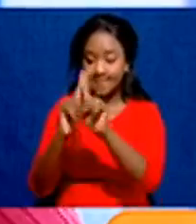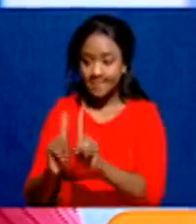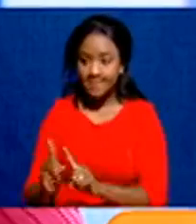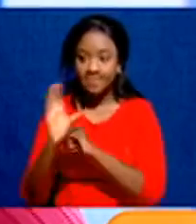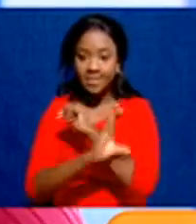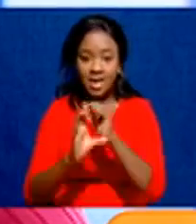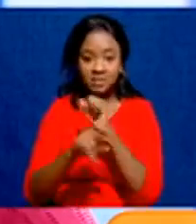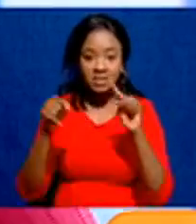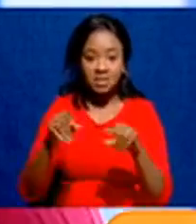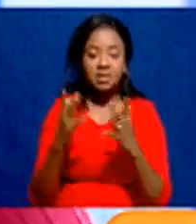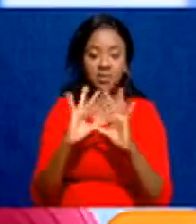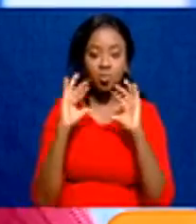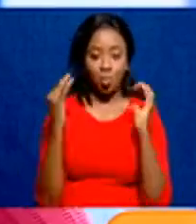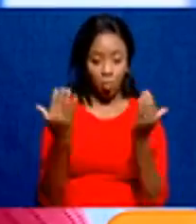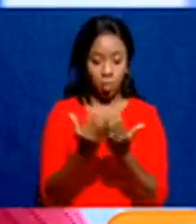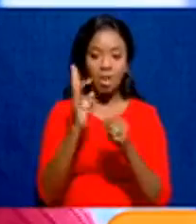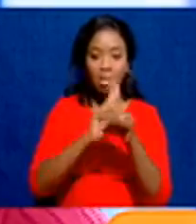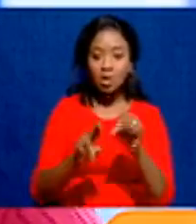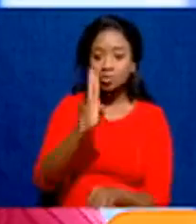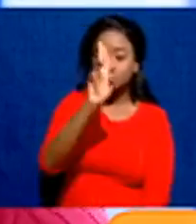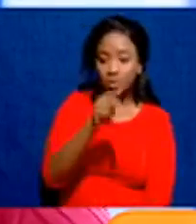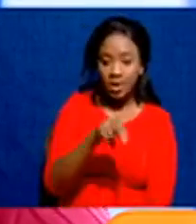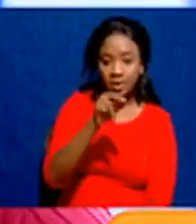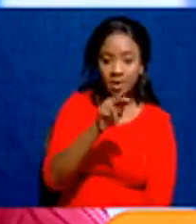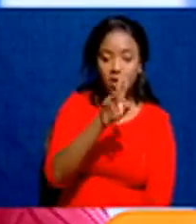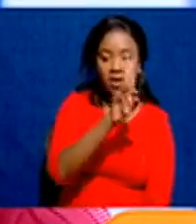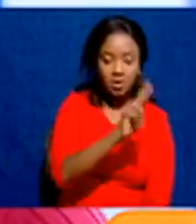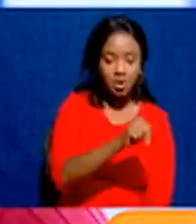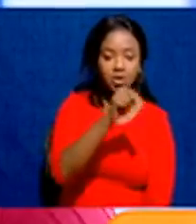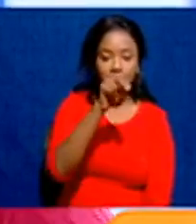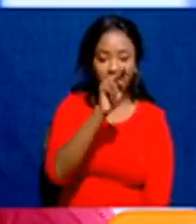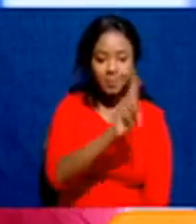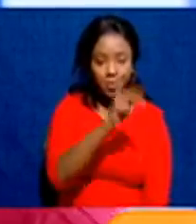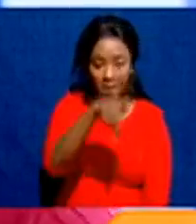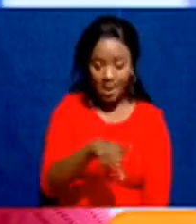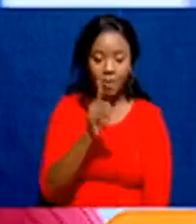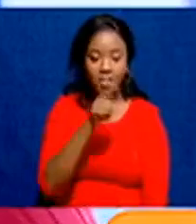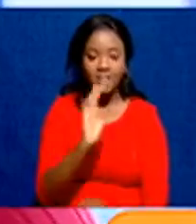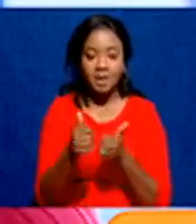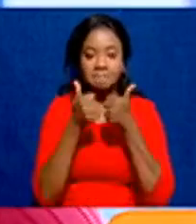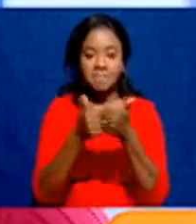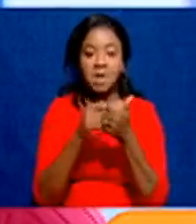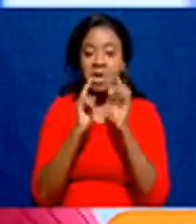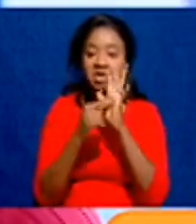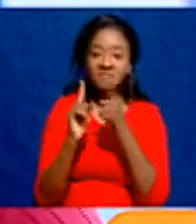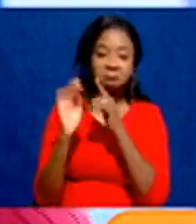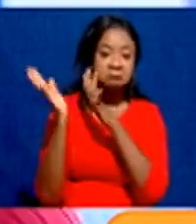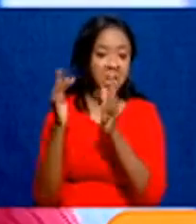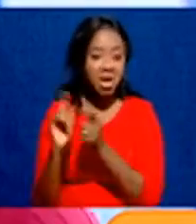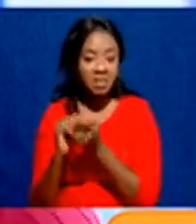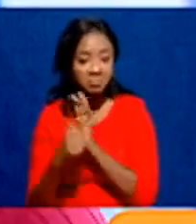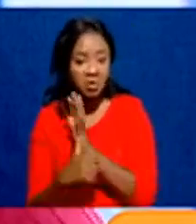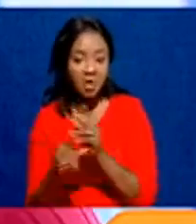of the world view nuclear power as one of the solutions to their pressing problems. Again, be it climate change, be it energy